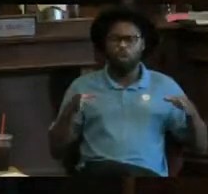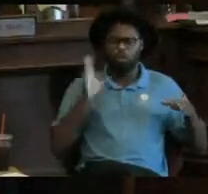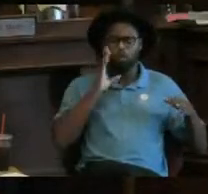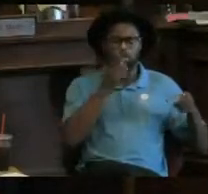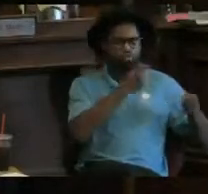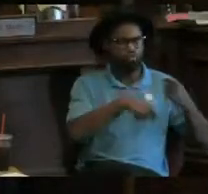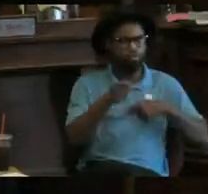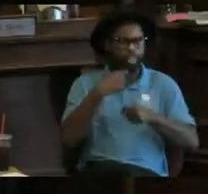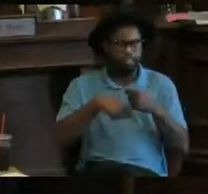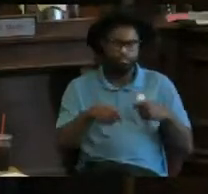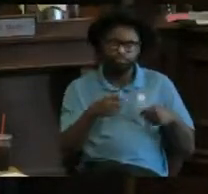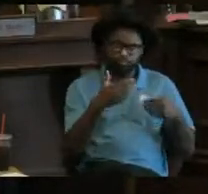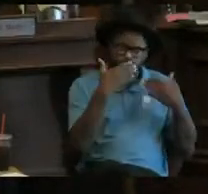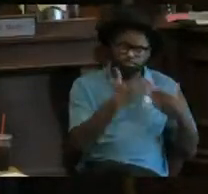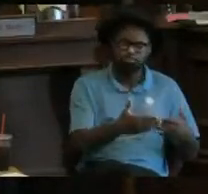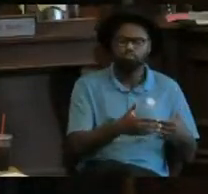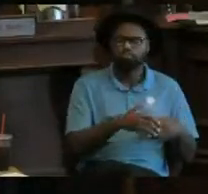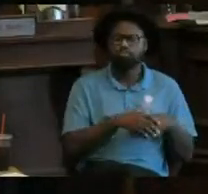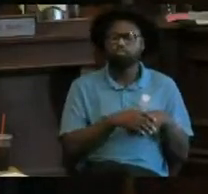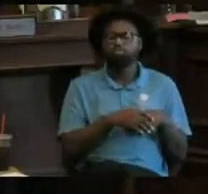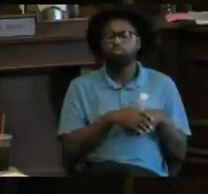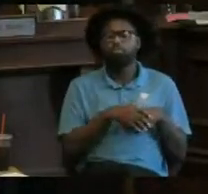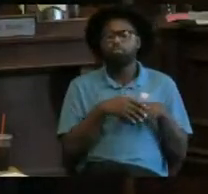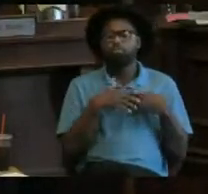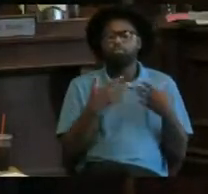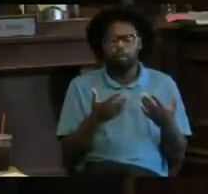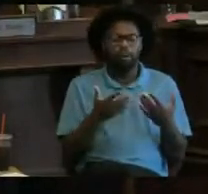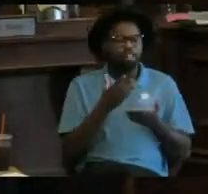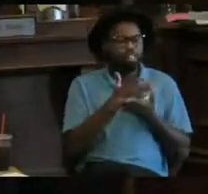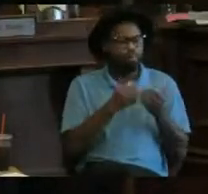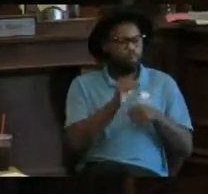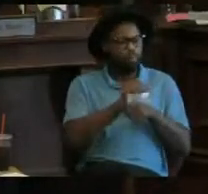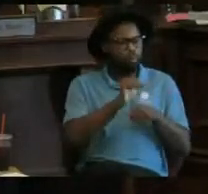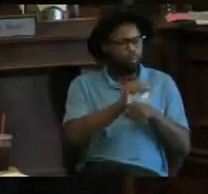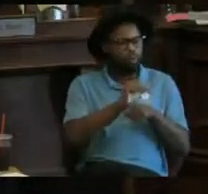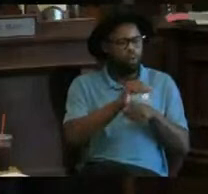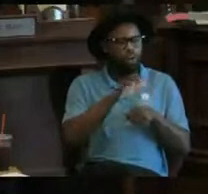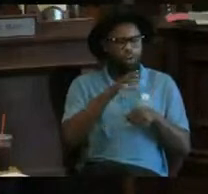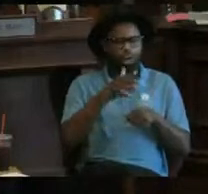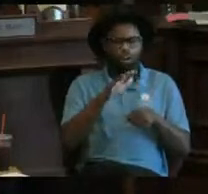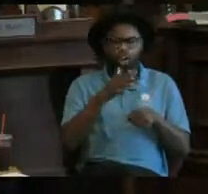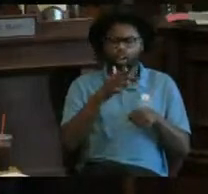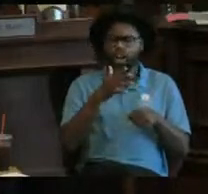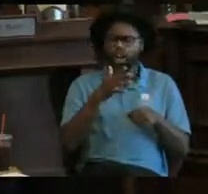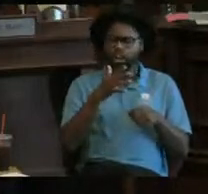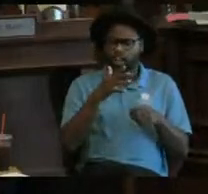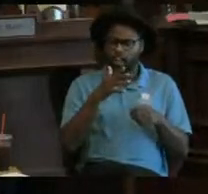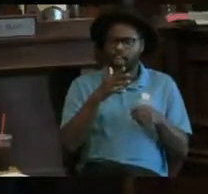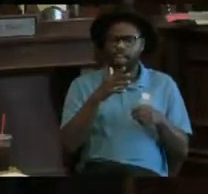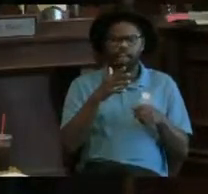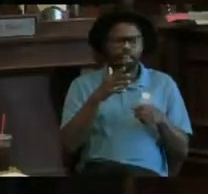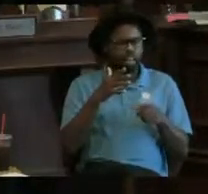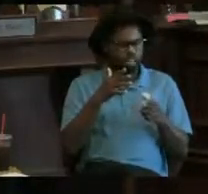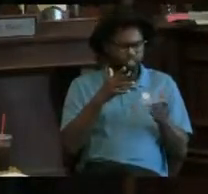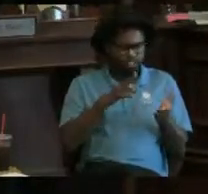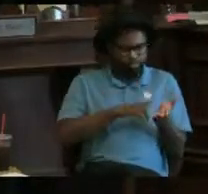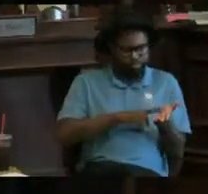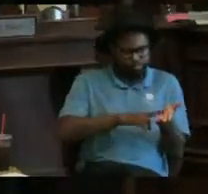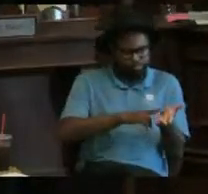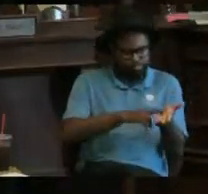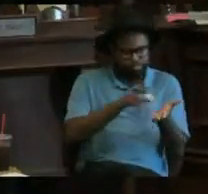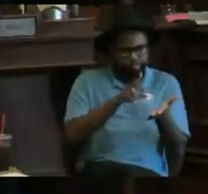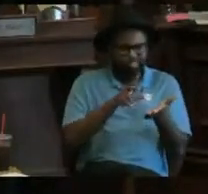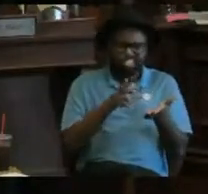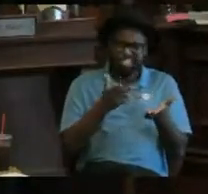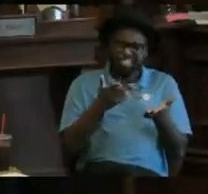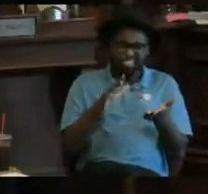the Great Northwest District. But some of the work seems to be, I get calls every week for where they are for kind of the shoddy work.